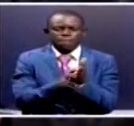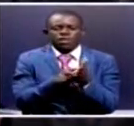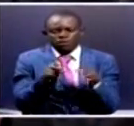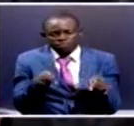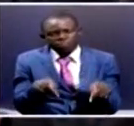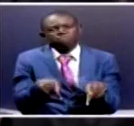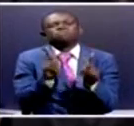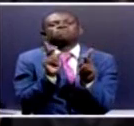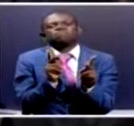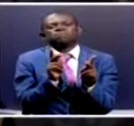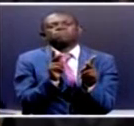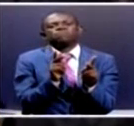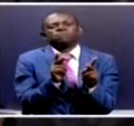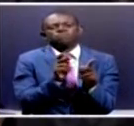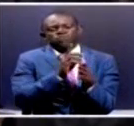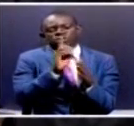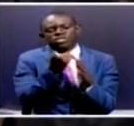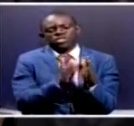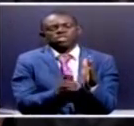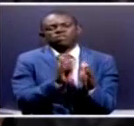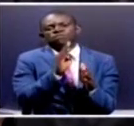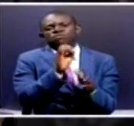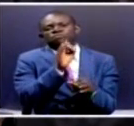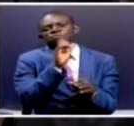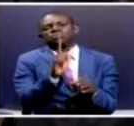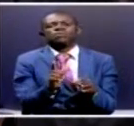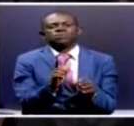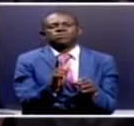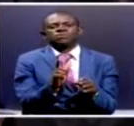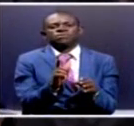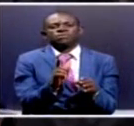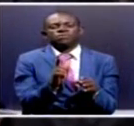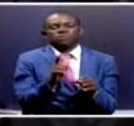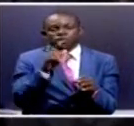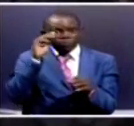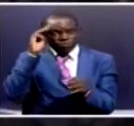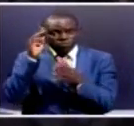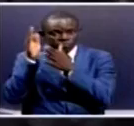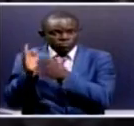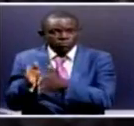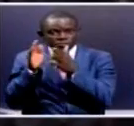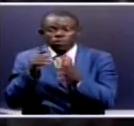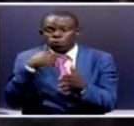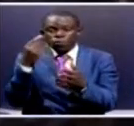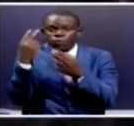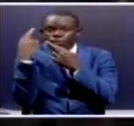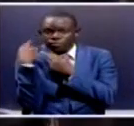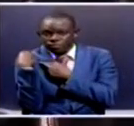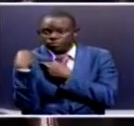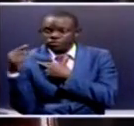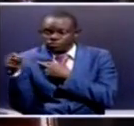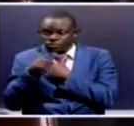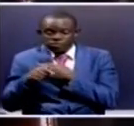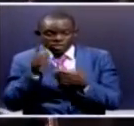forum. And then the minister responsible or ministers responsible will then draft